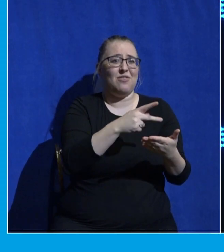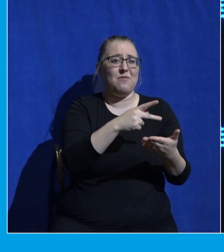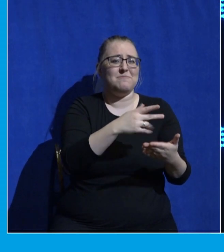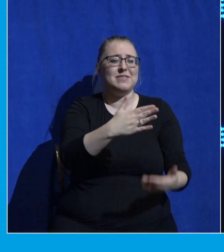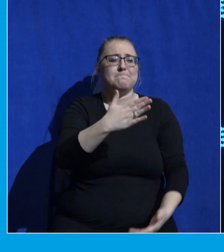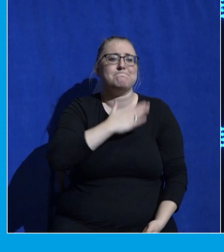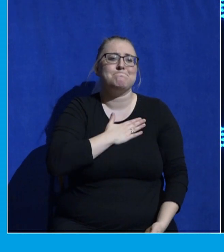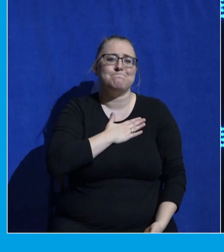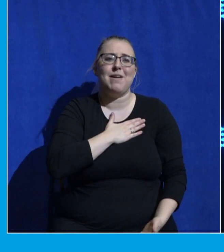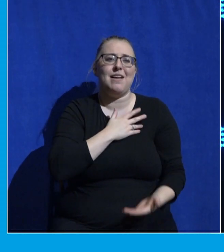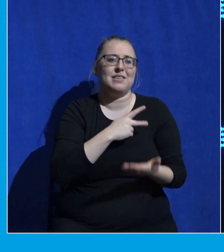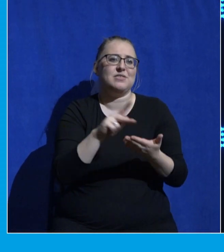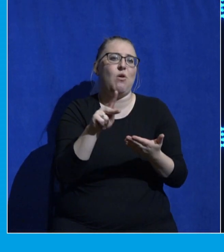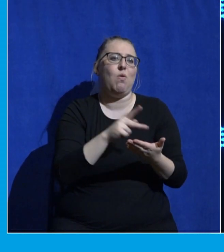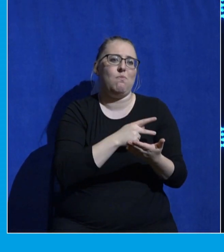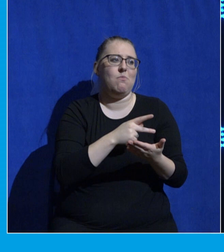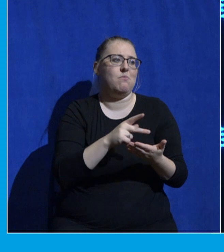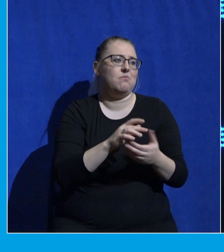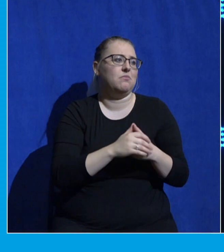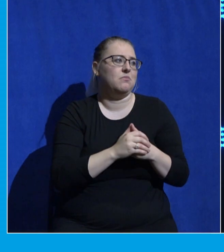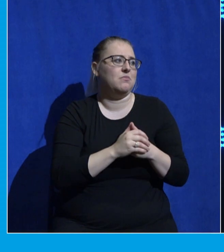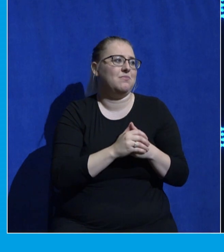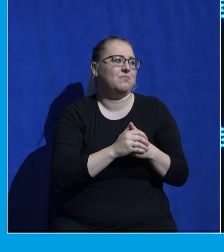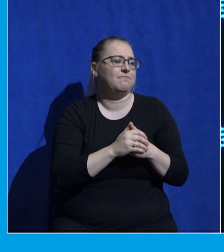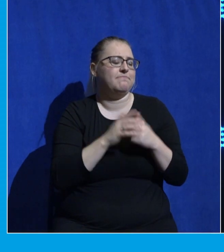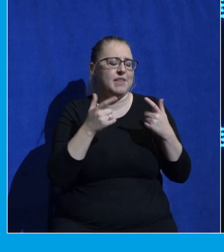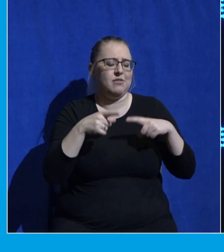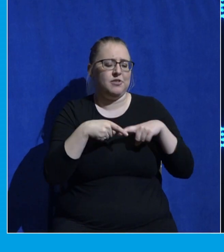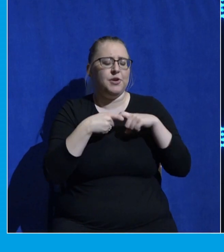song. Amen. Let's take a moment to pray this morning.